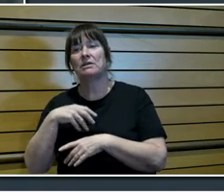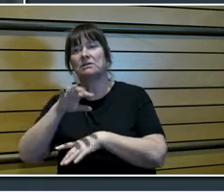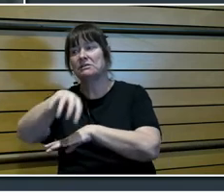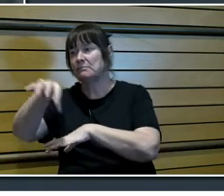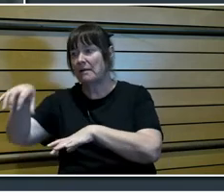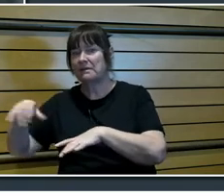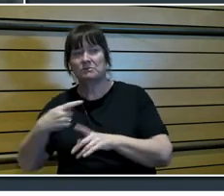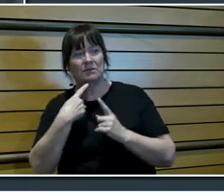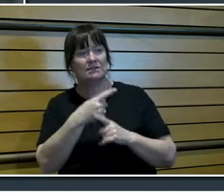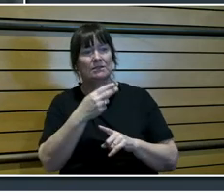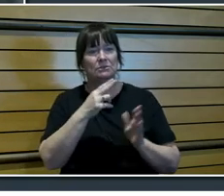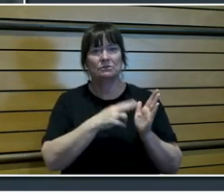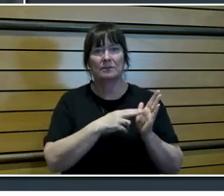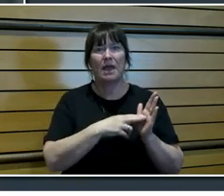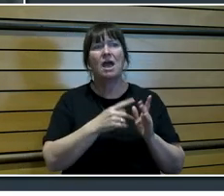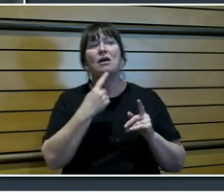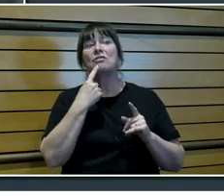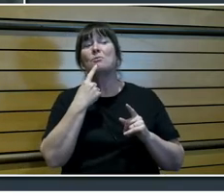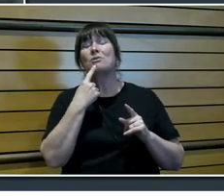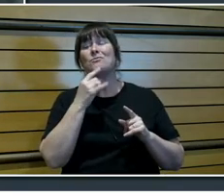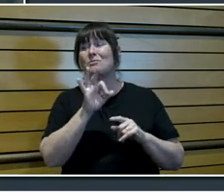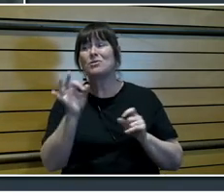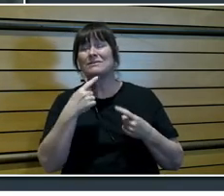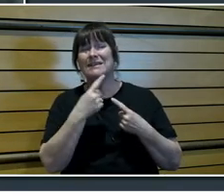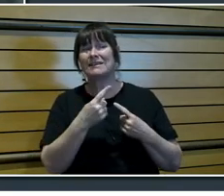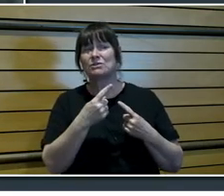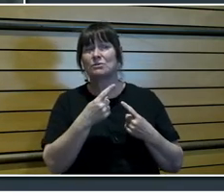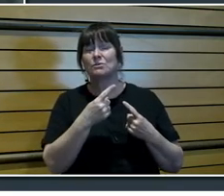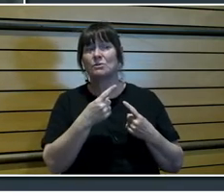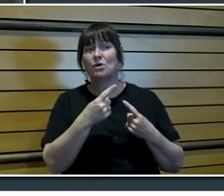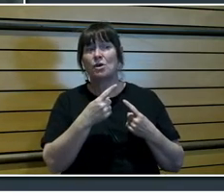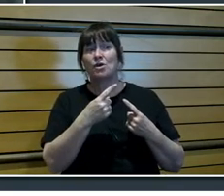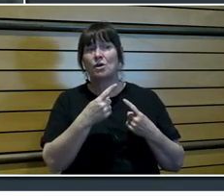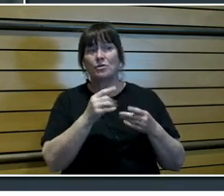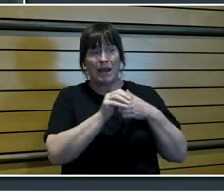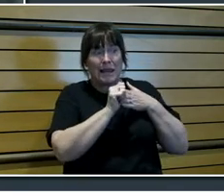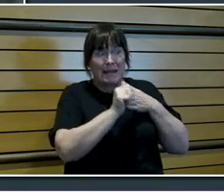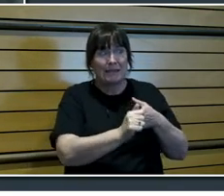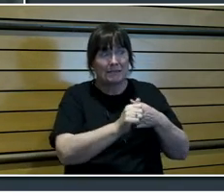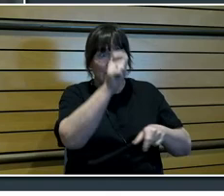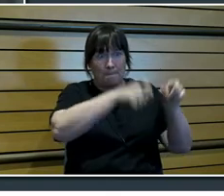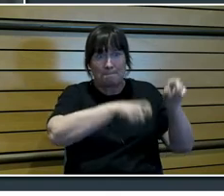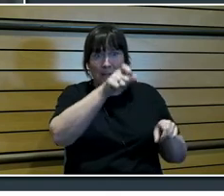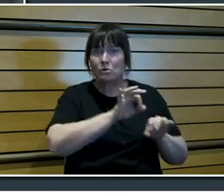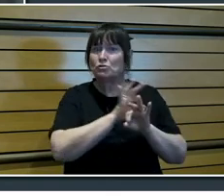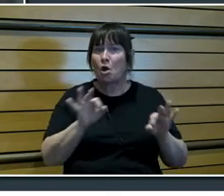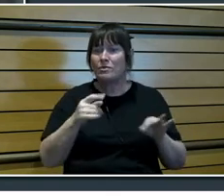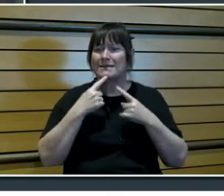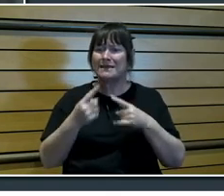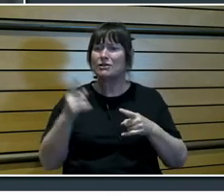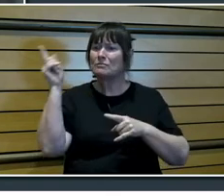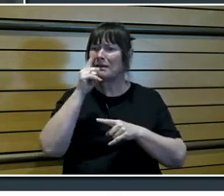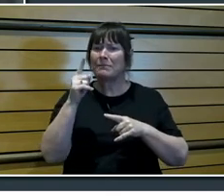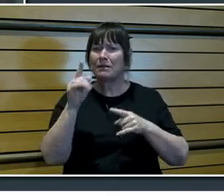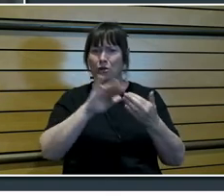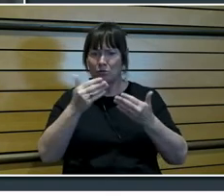it wasn't to the leadership of Napier they said it, it was to the resolve of the people. So you can do anything because it's